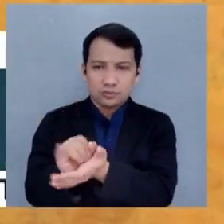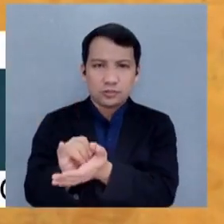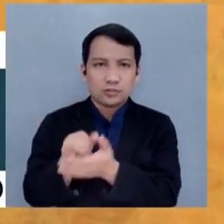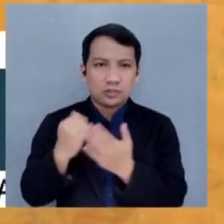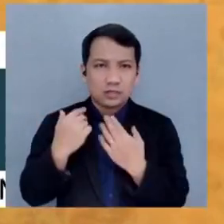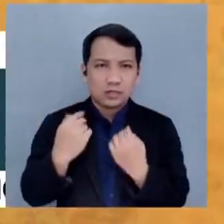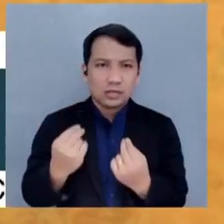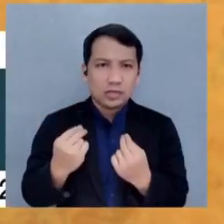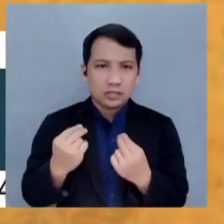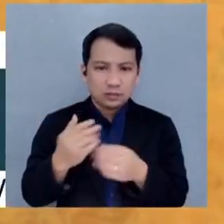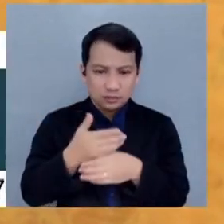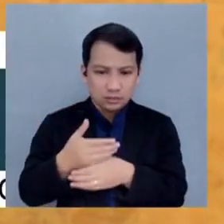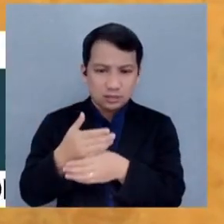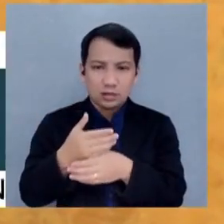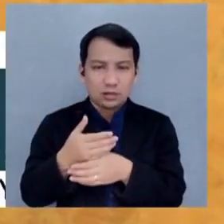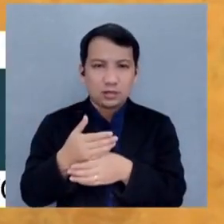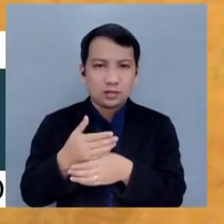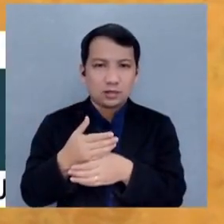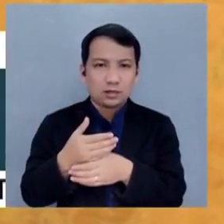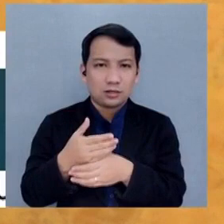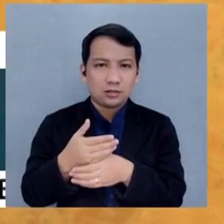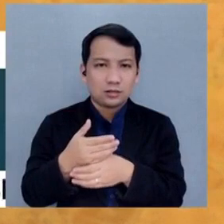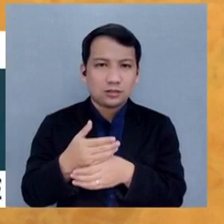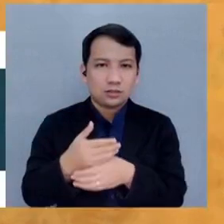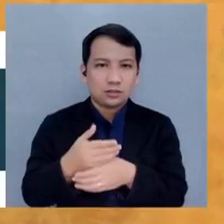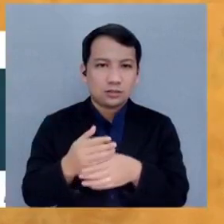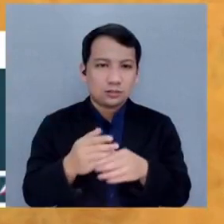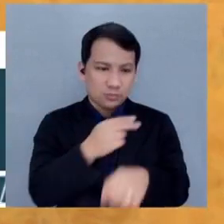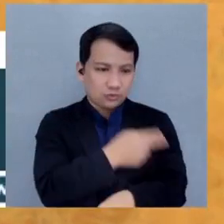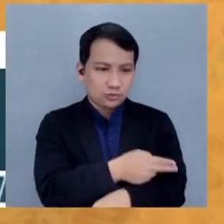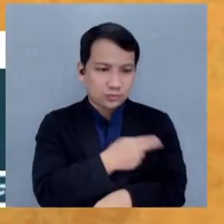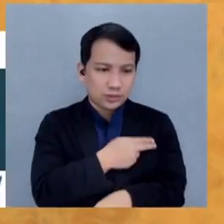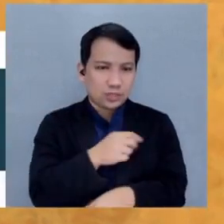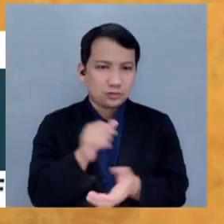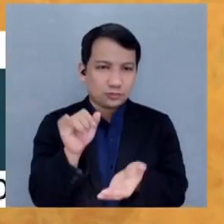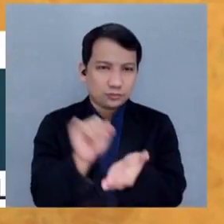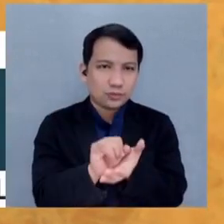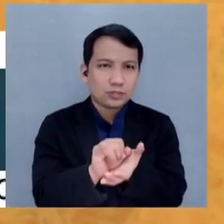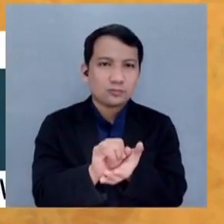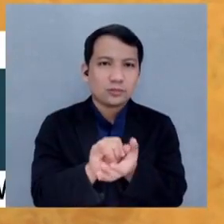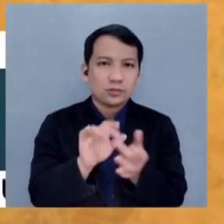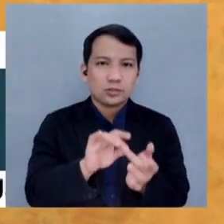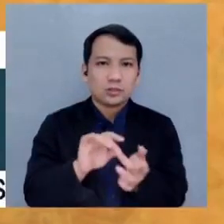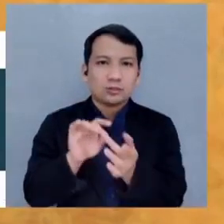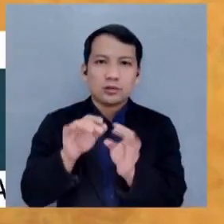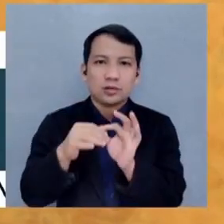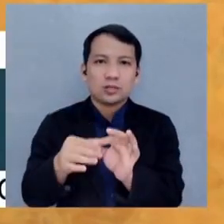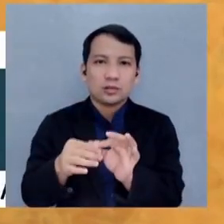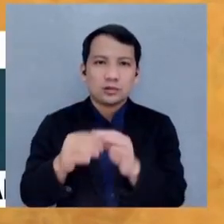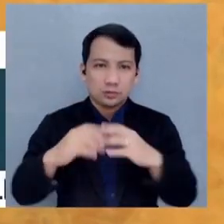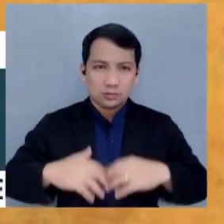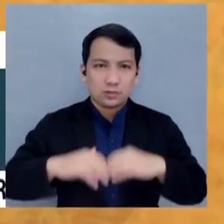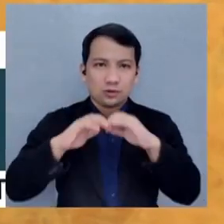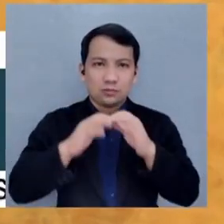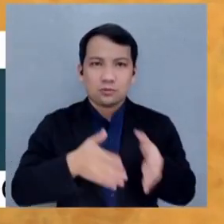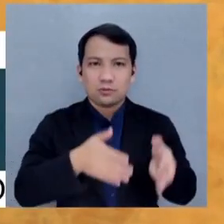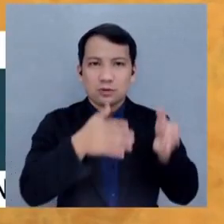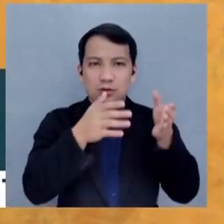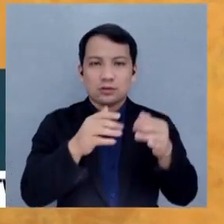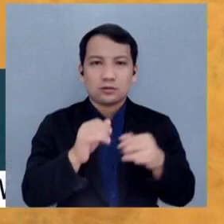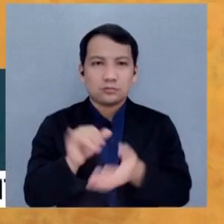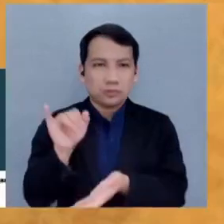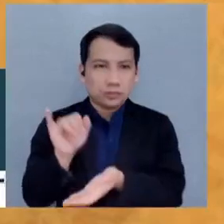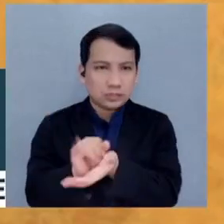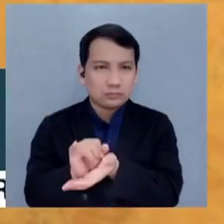industry via Metro Pacific Hospitals. We've invested significantly in infrastructure. We've invested in